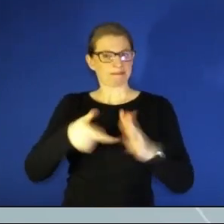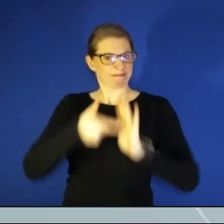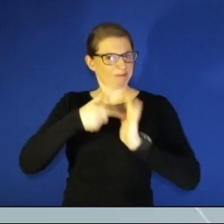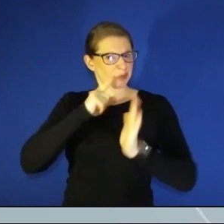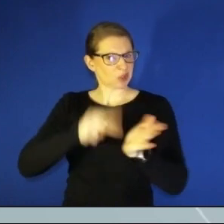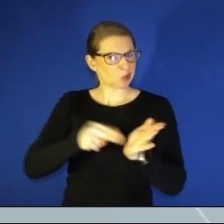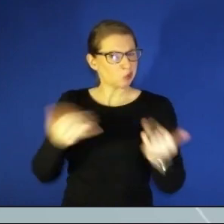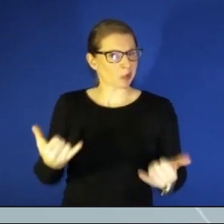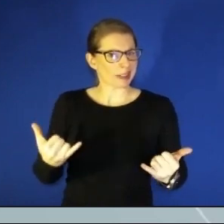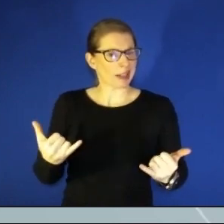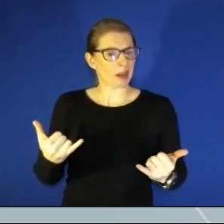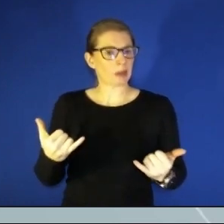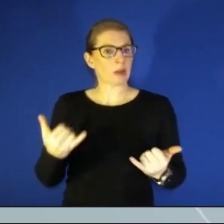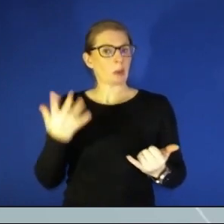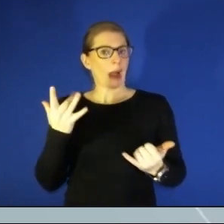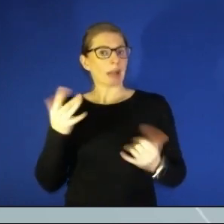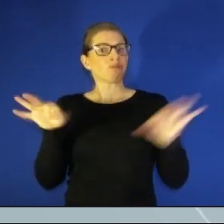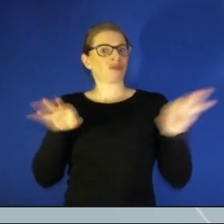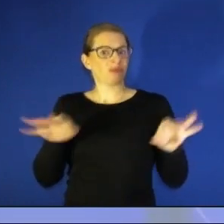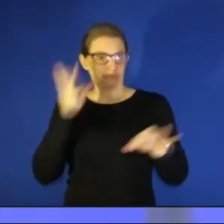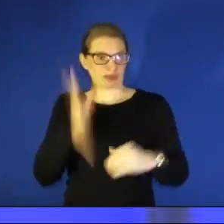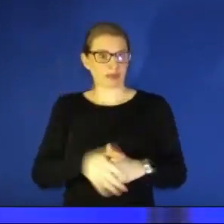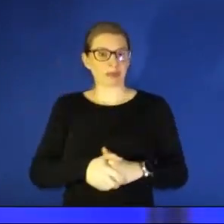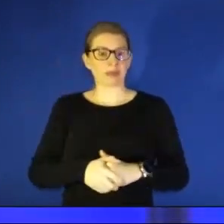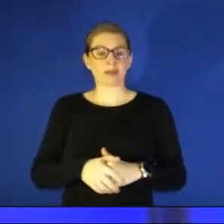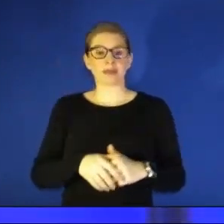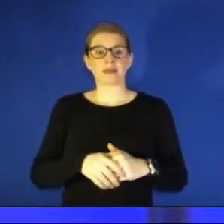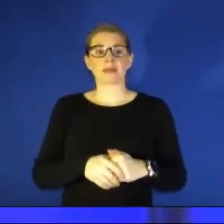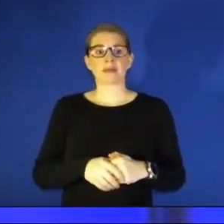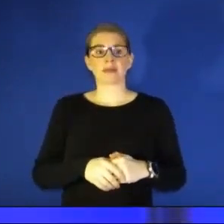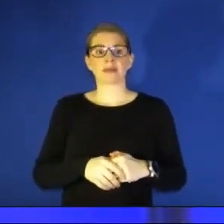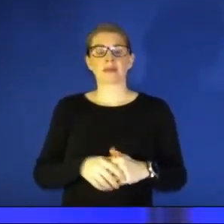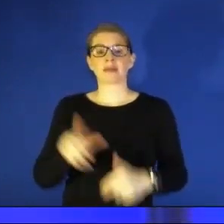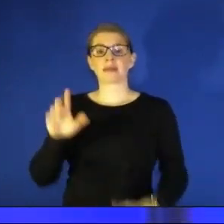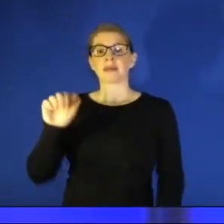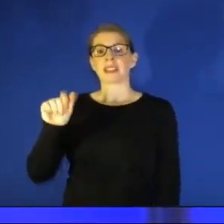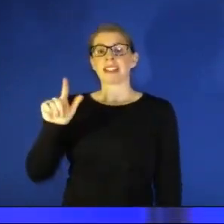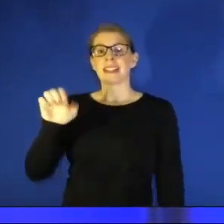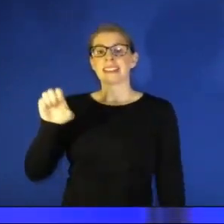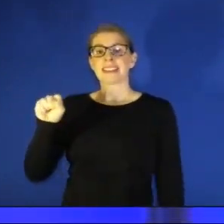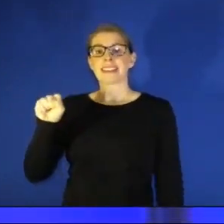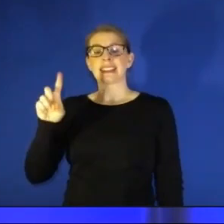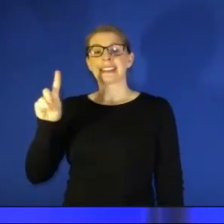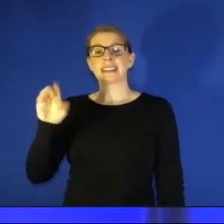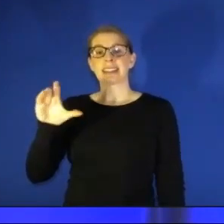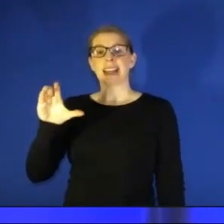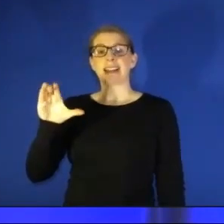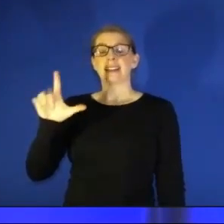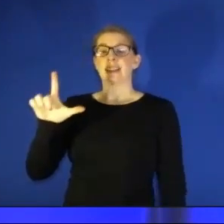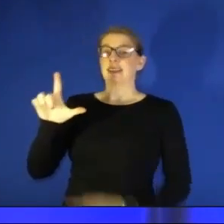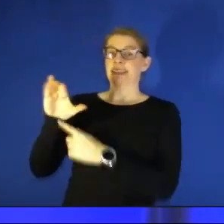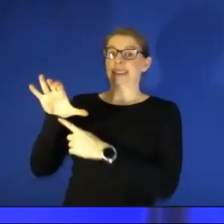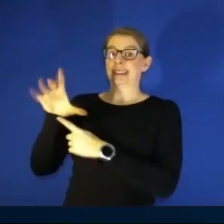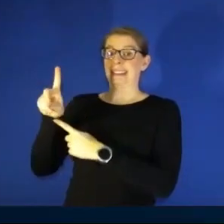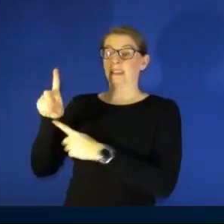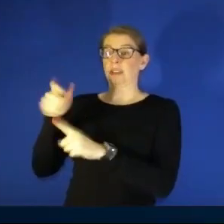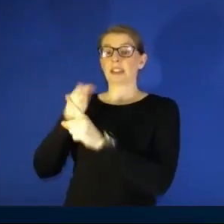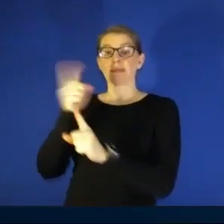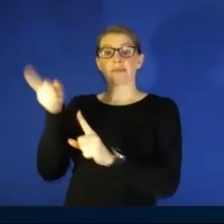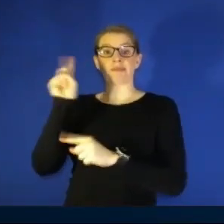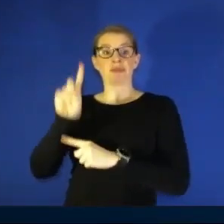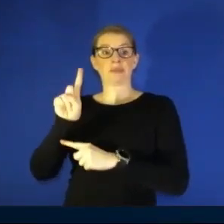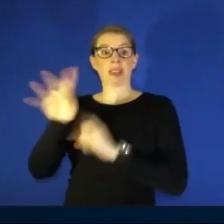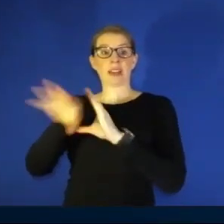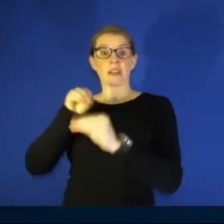now. So let's get to it, and let's get up to Alexis Del Cid, who is joining us outside one of our operating rooms this morning. Good morning to